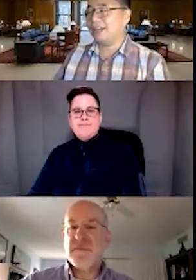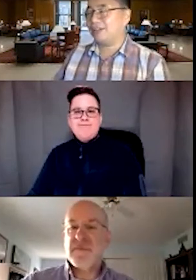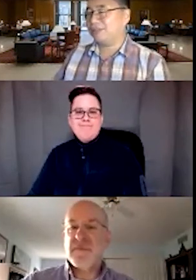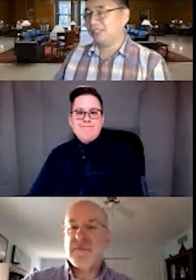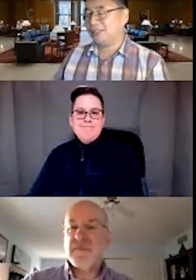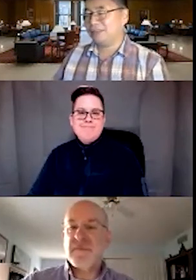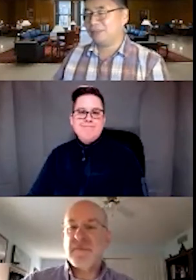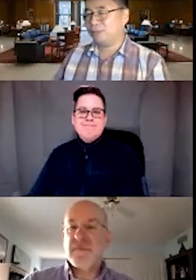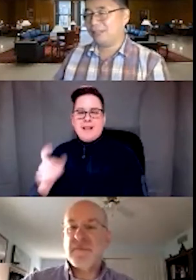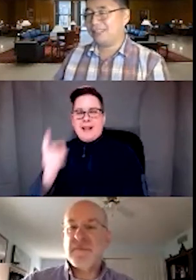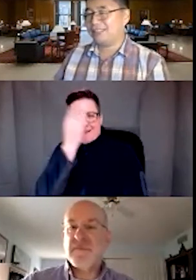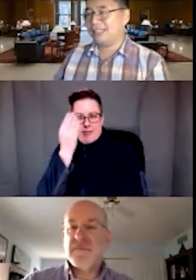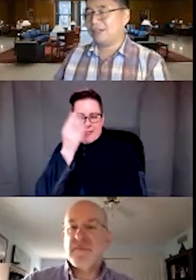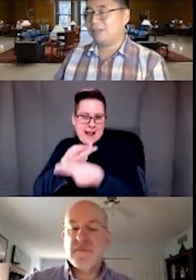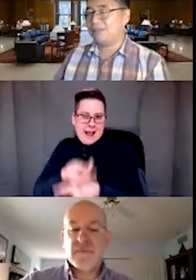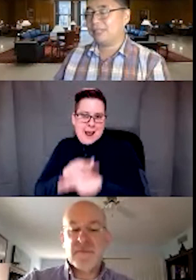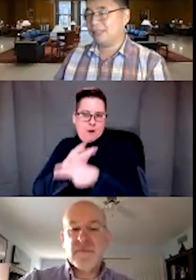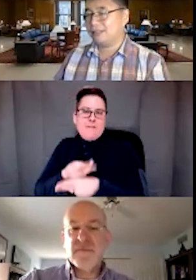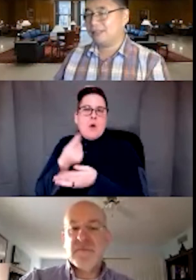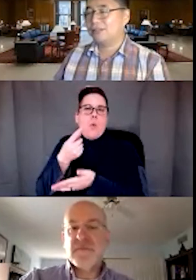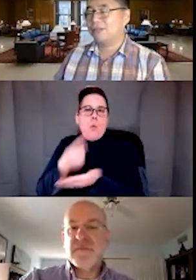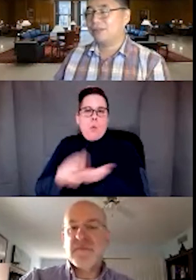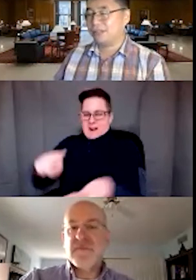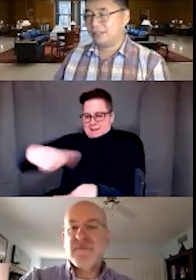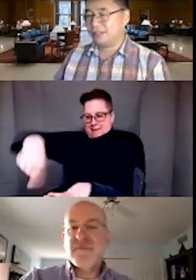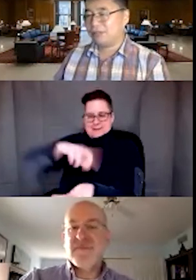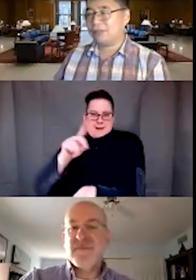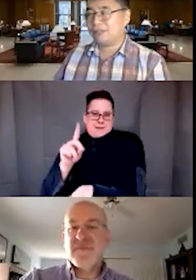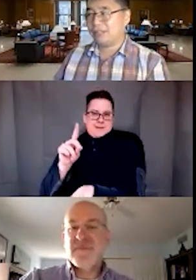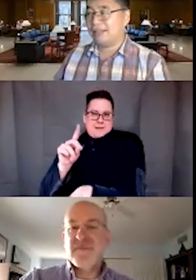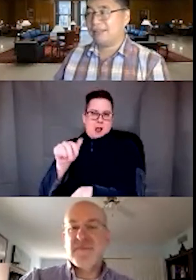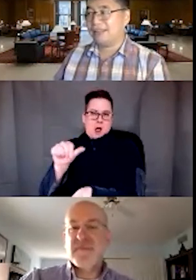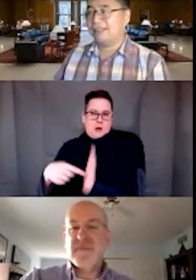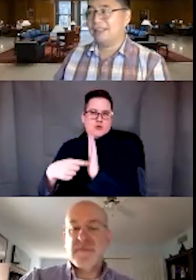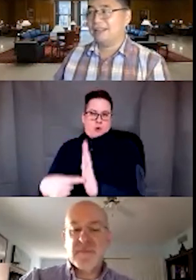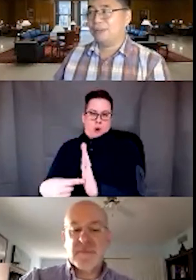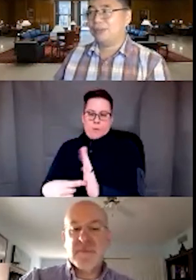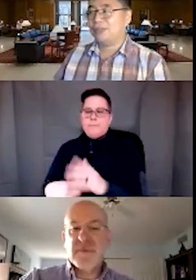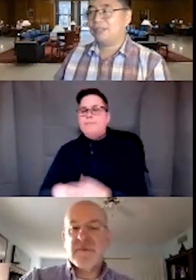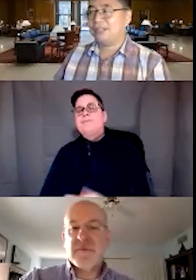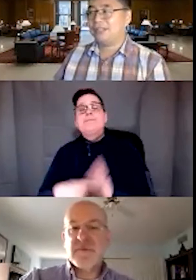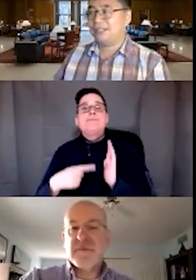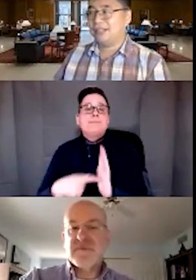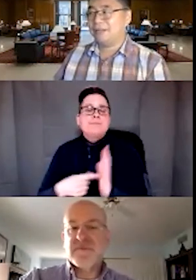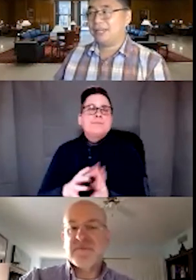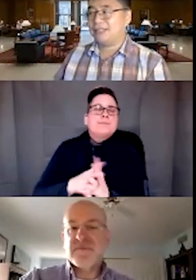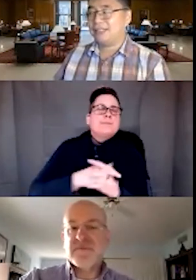think carefully in terms of what these data represent. So for instance, you have to understand that when you see